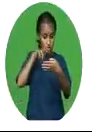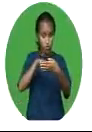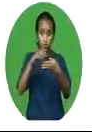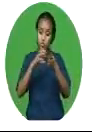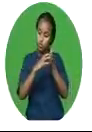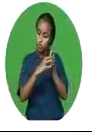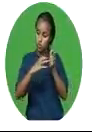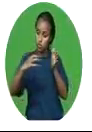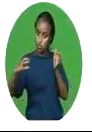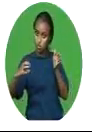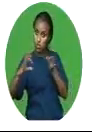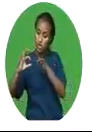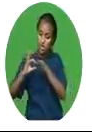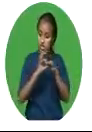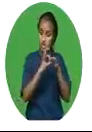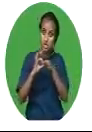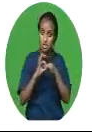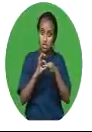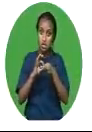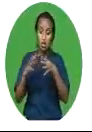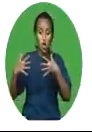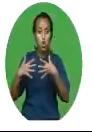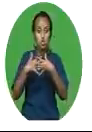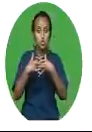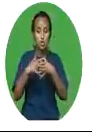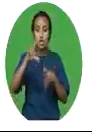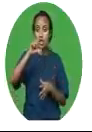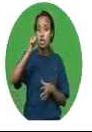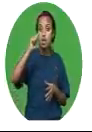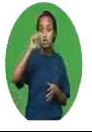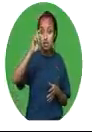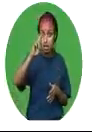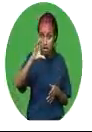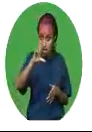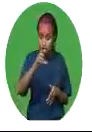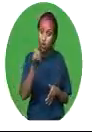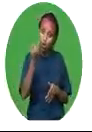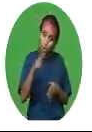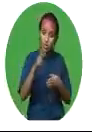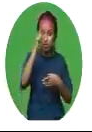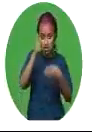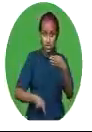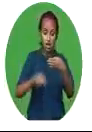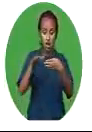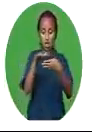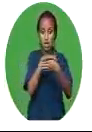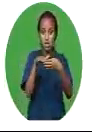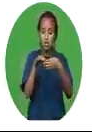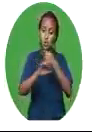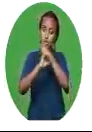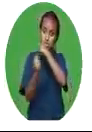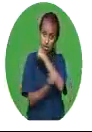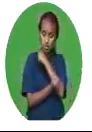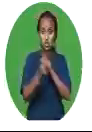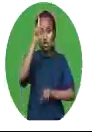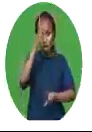development to intersect corresponding lateral or vertical edges and establish the line of